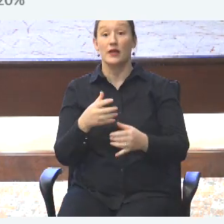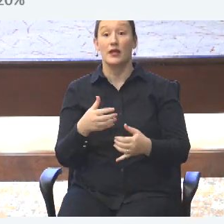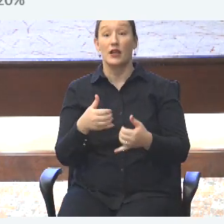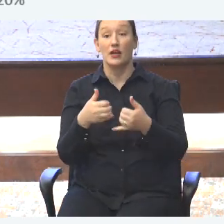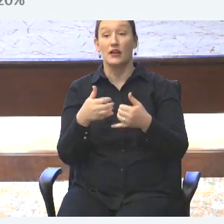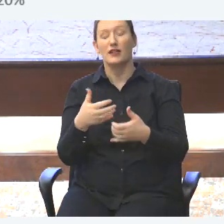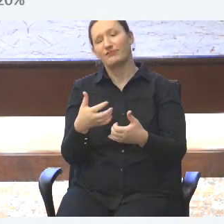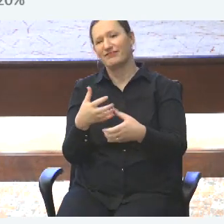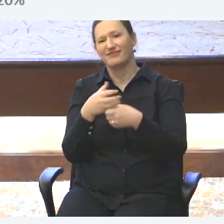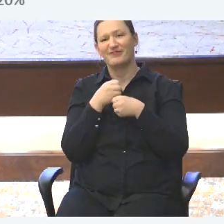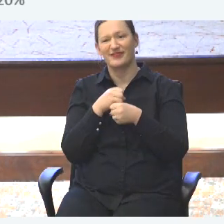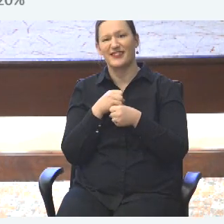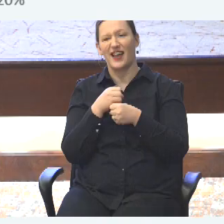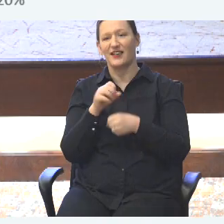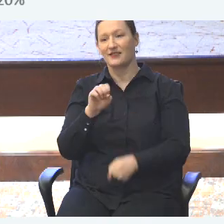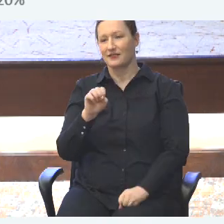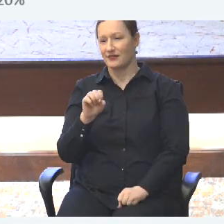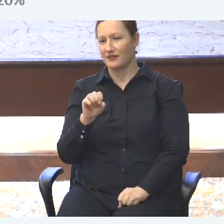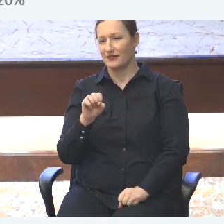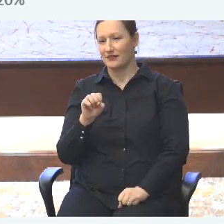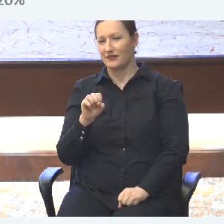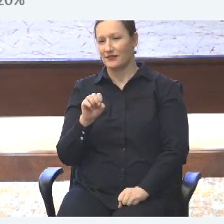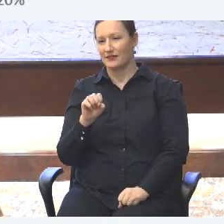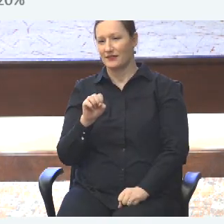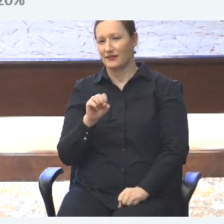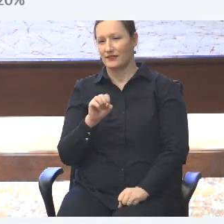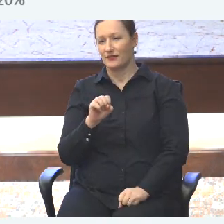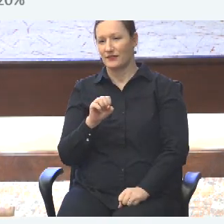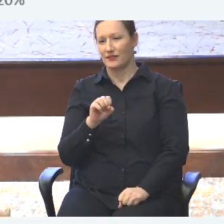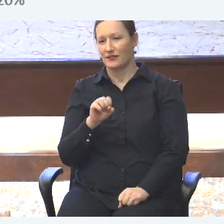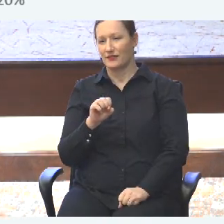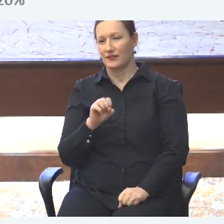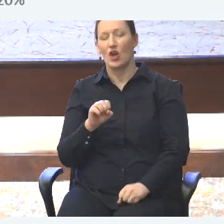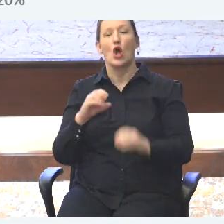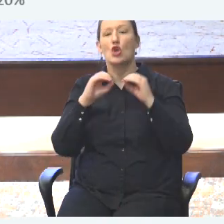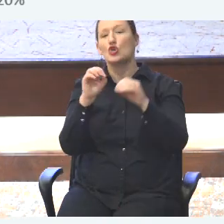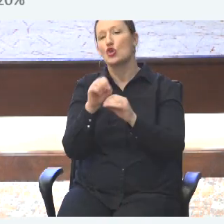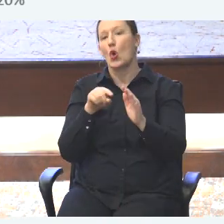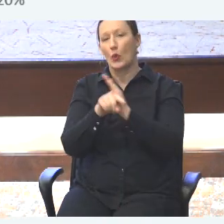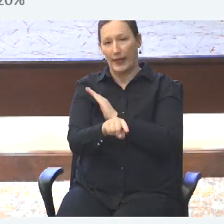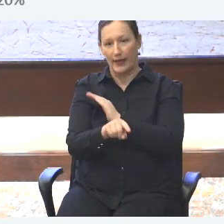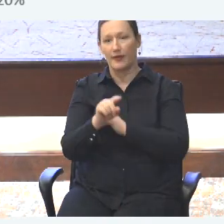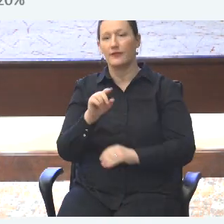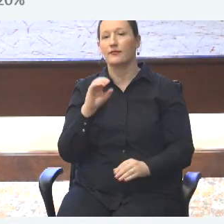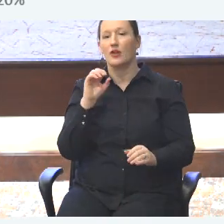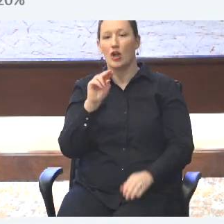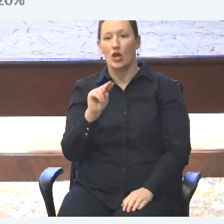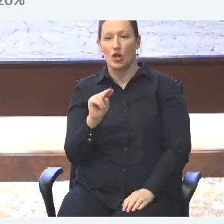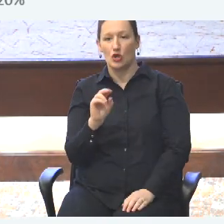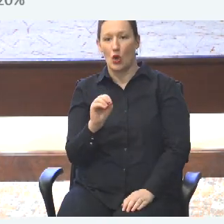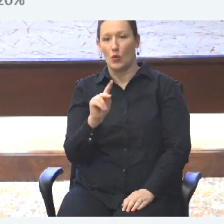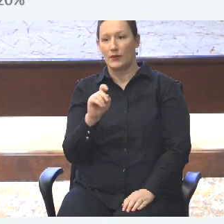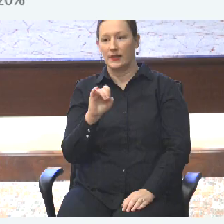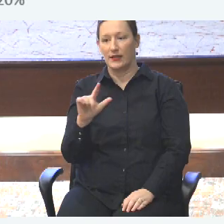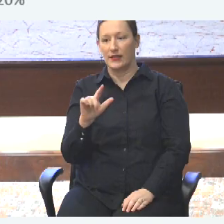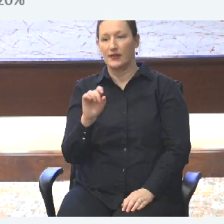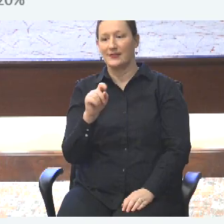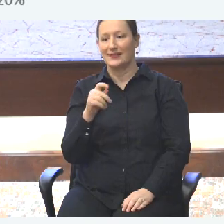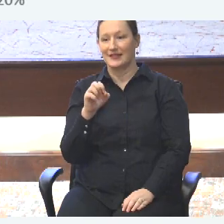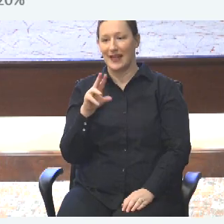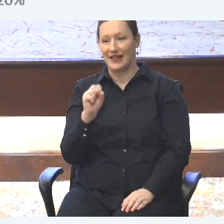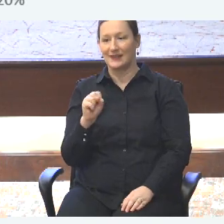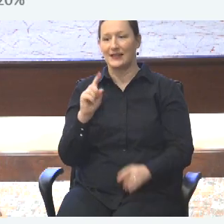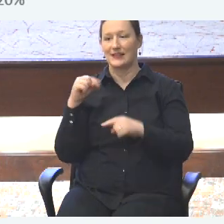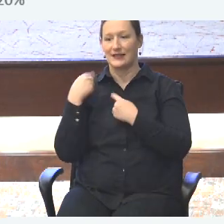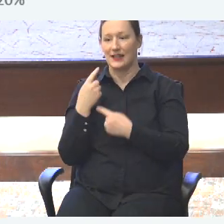has maintained that status ever since. We are where we are today because of the support of the community. This is a huge accomplishment for animal